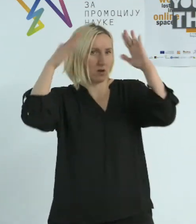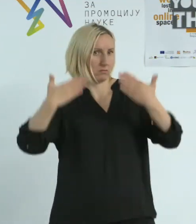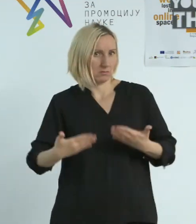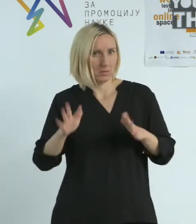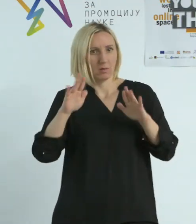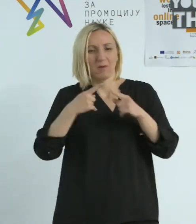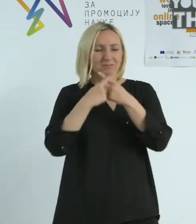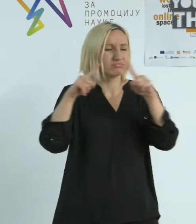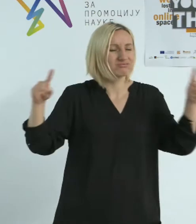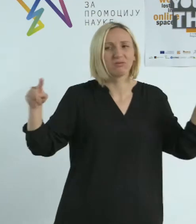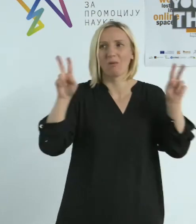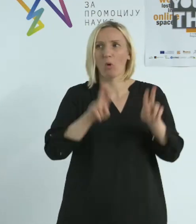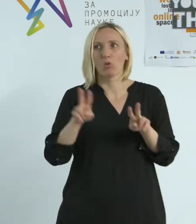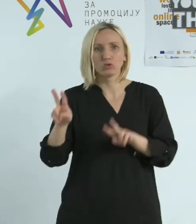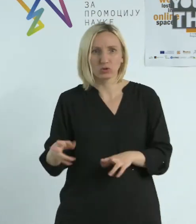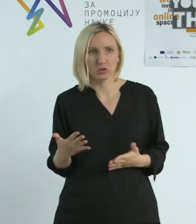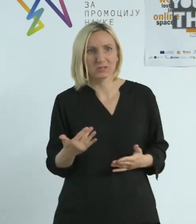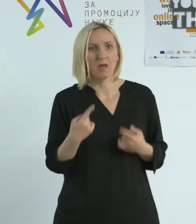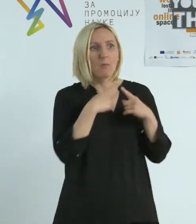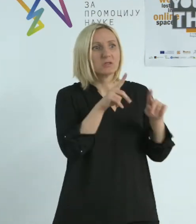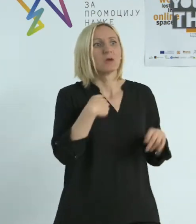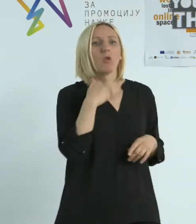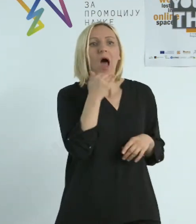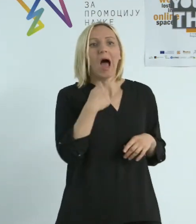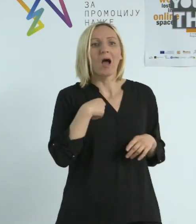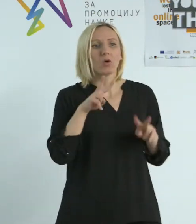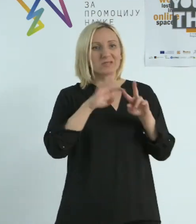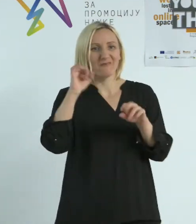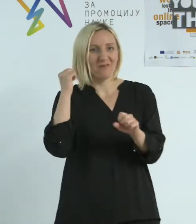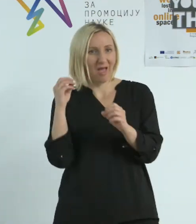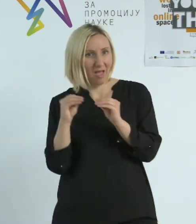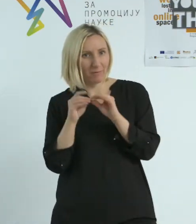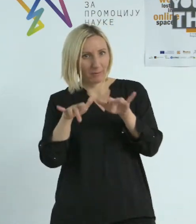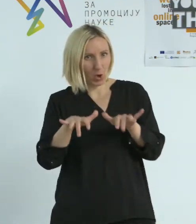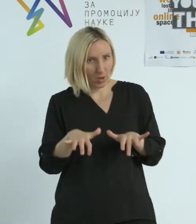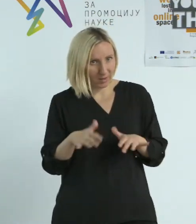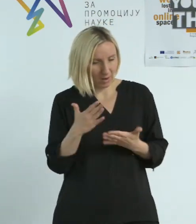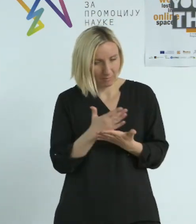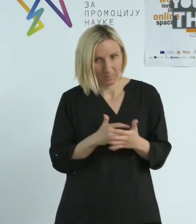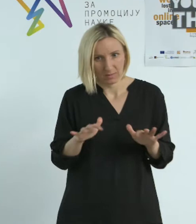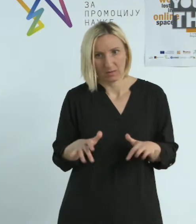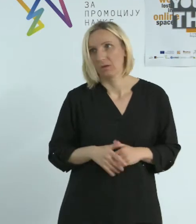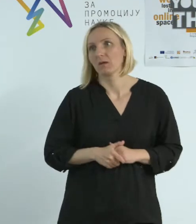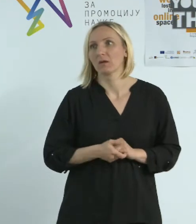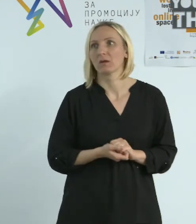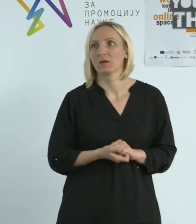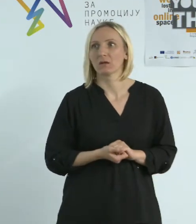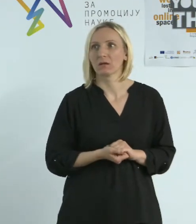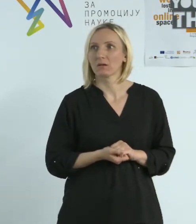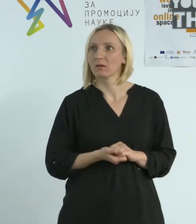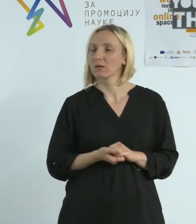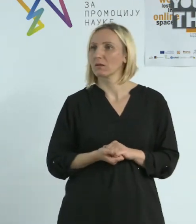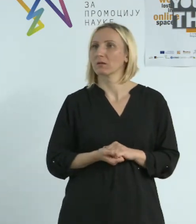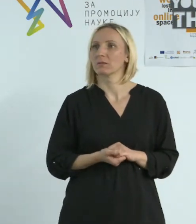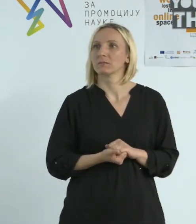of possibilities, especially if you are a web programmer like PHP language. We will put here